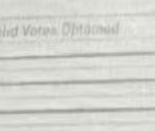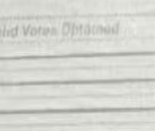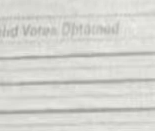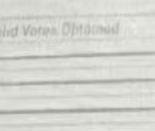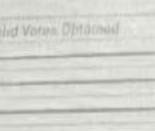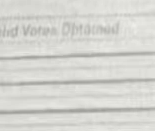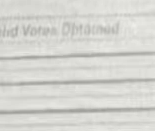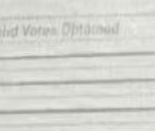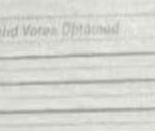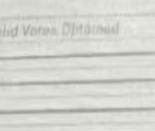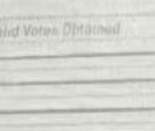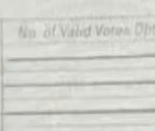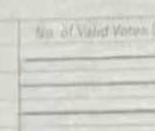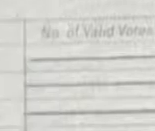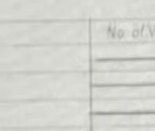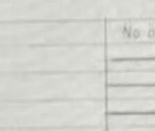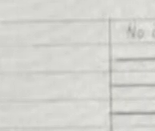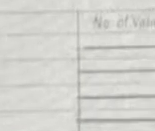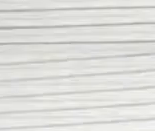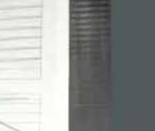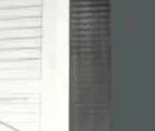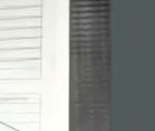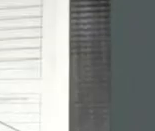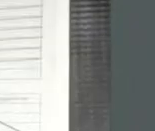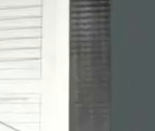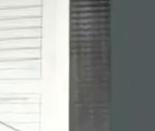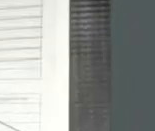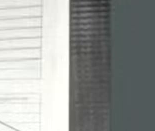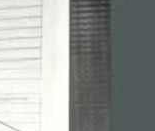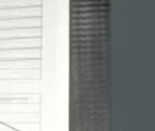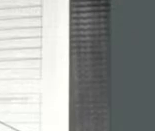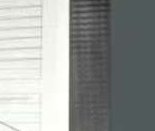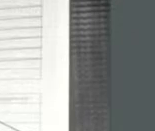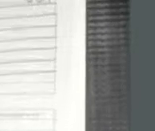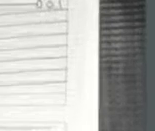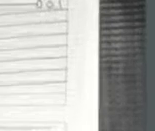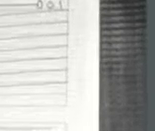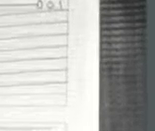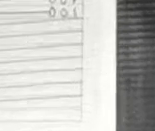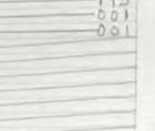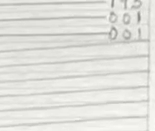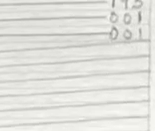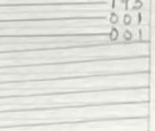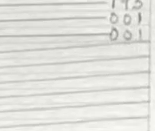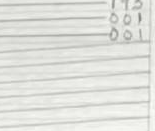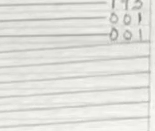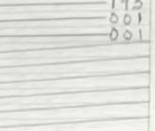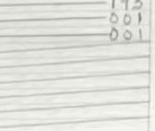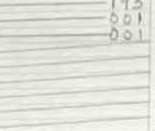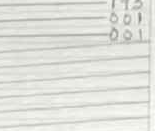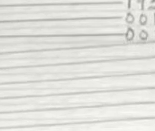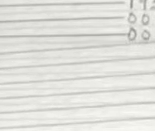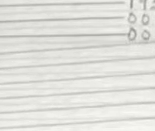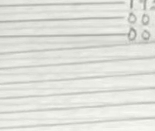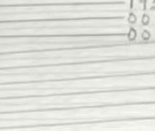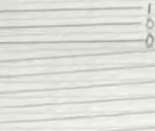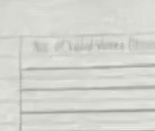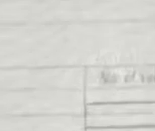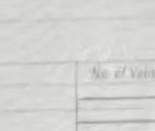court assistants to read for us the serial number as it is, so that then I'm not accused of making up